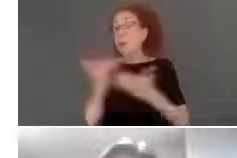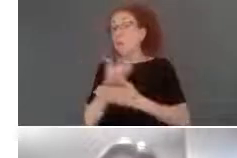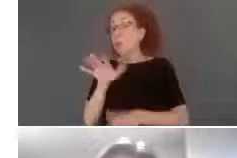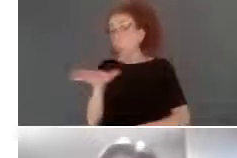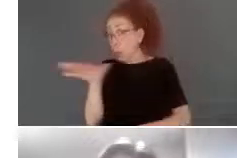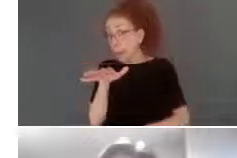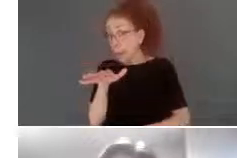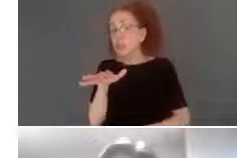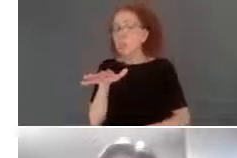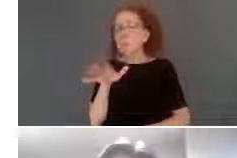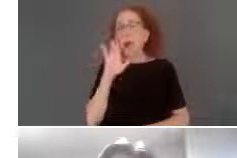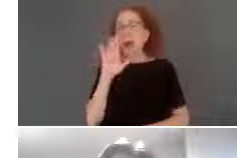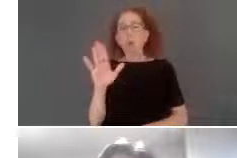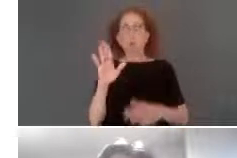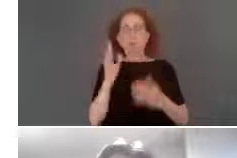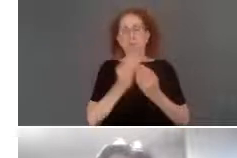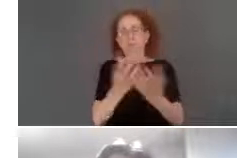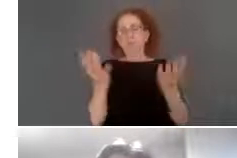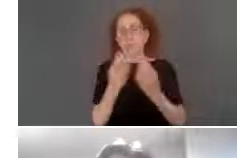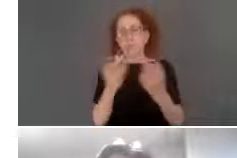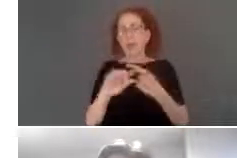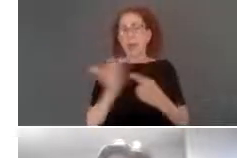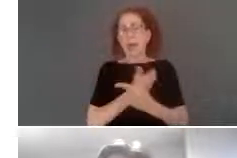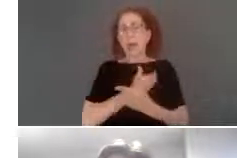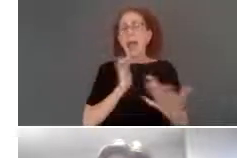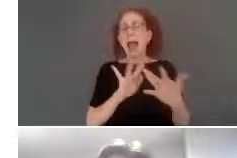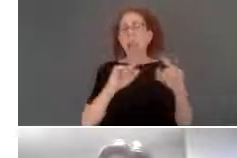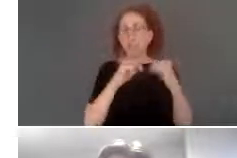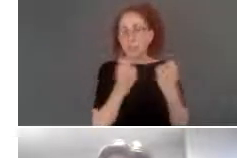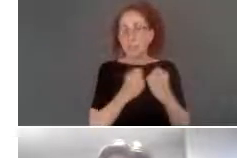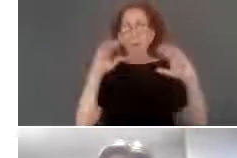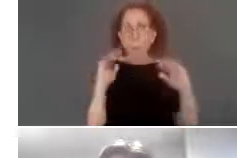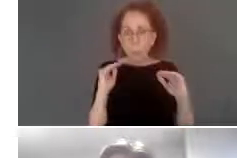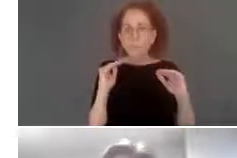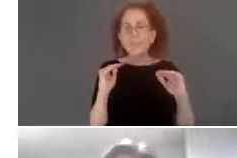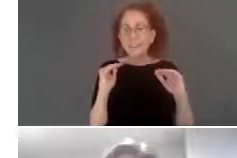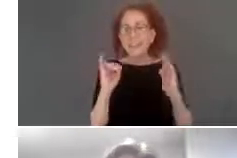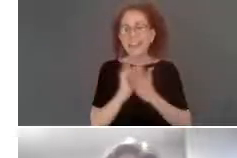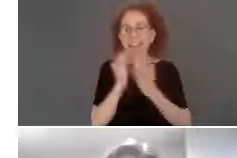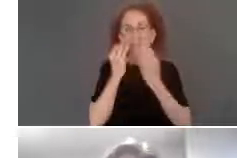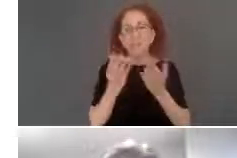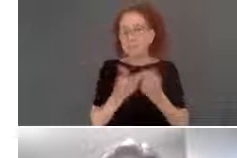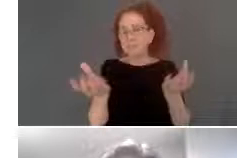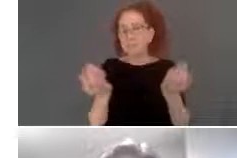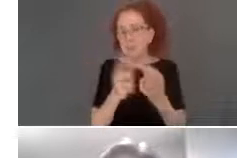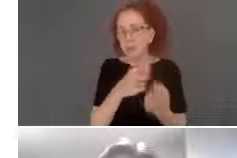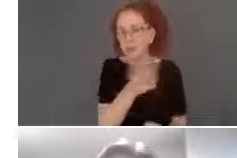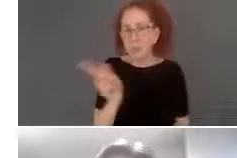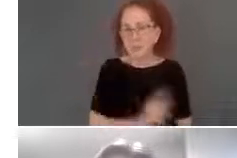location, I will send this information out to our outreach team, and hopefully that information will get disseminated out to you.